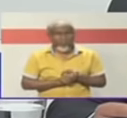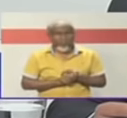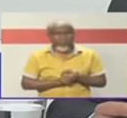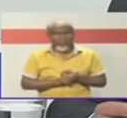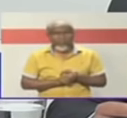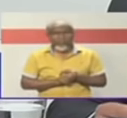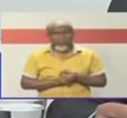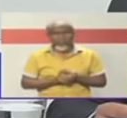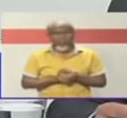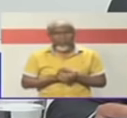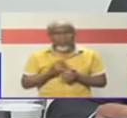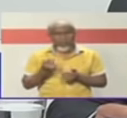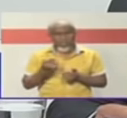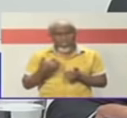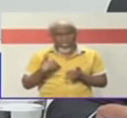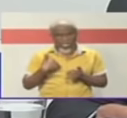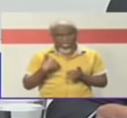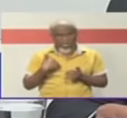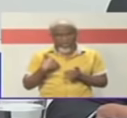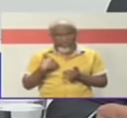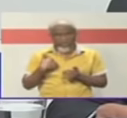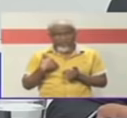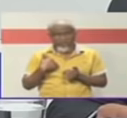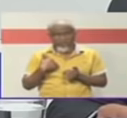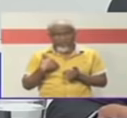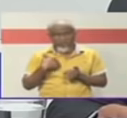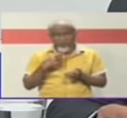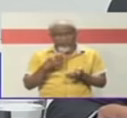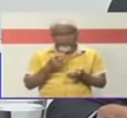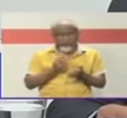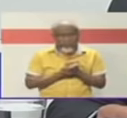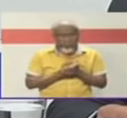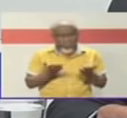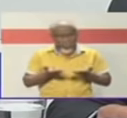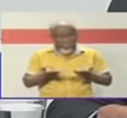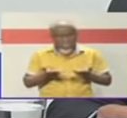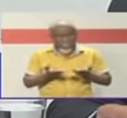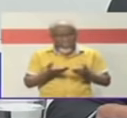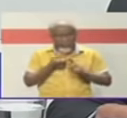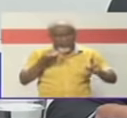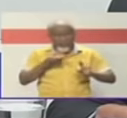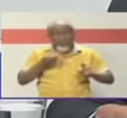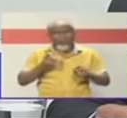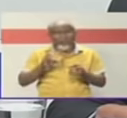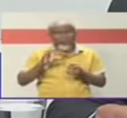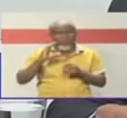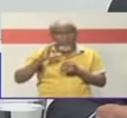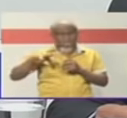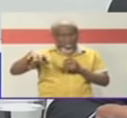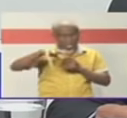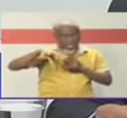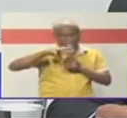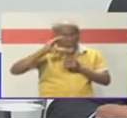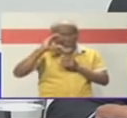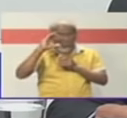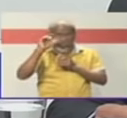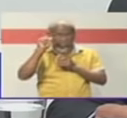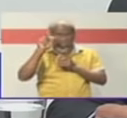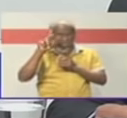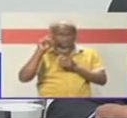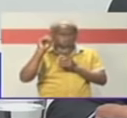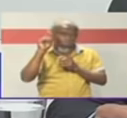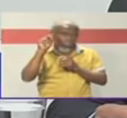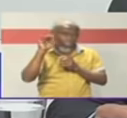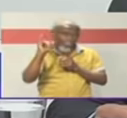Health for County Caroni, who is going to speak, hopefully in some grave